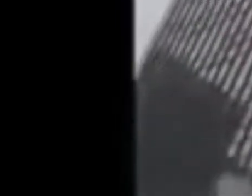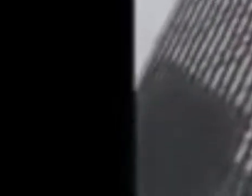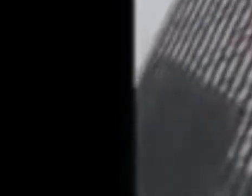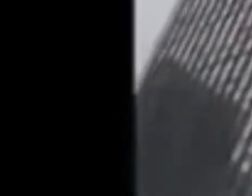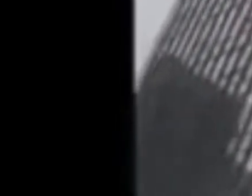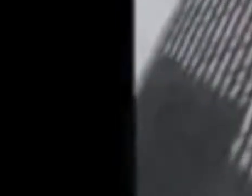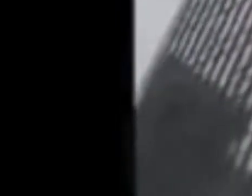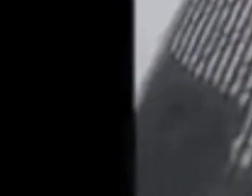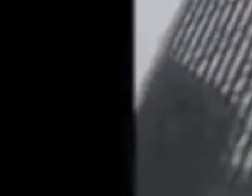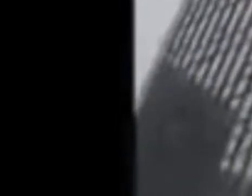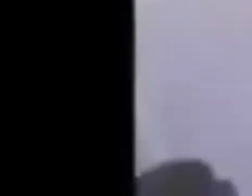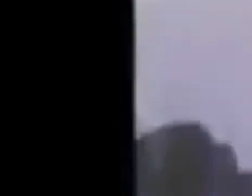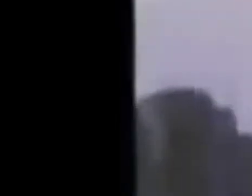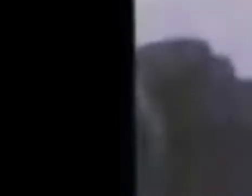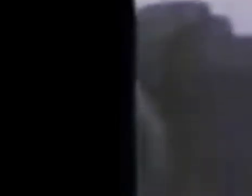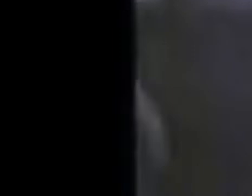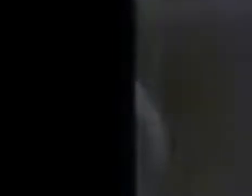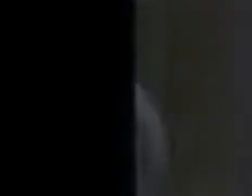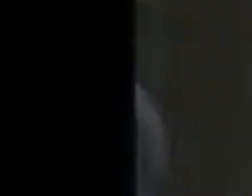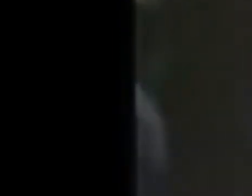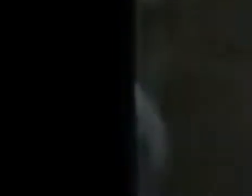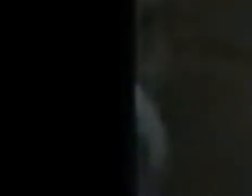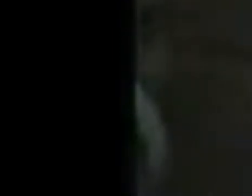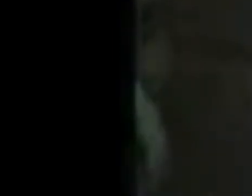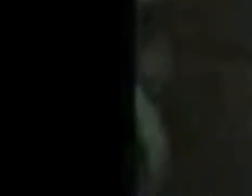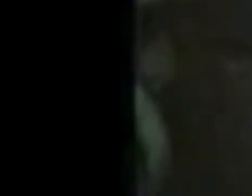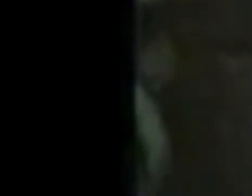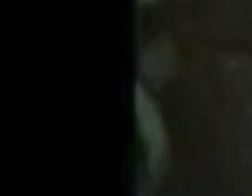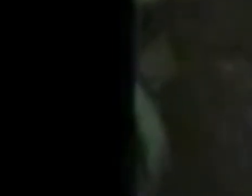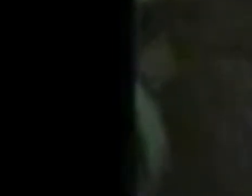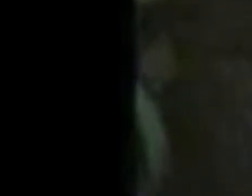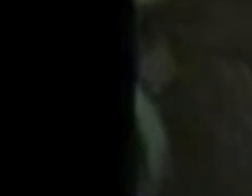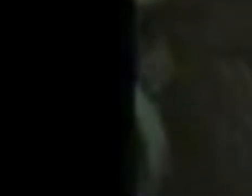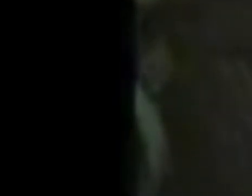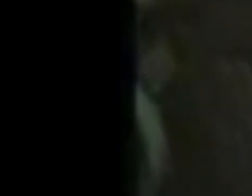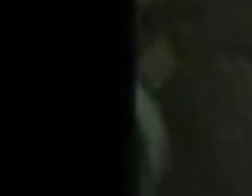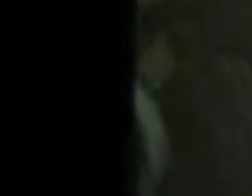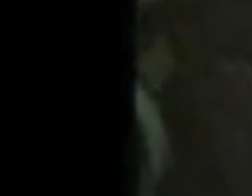This storm is coming like a ghost